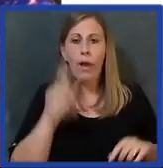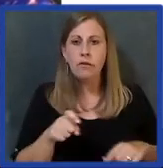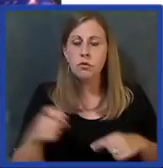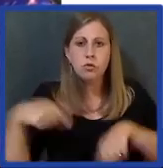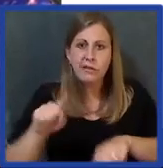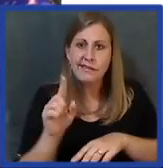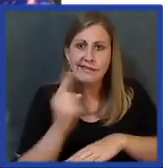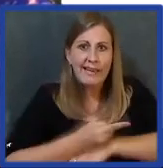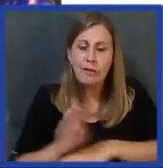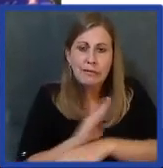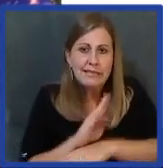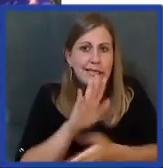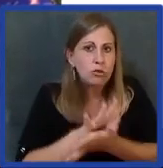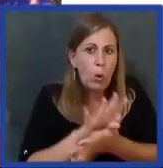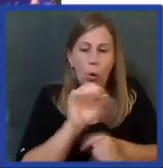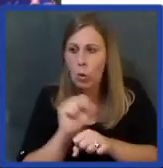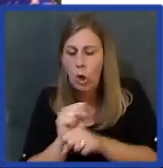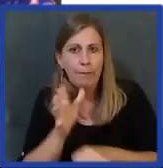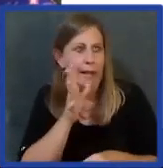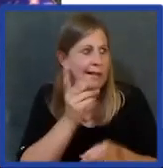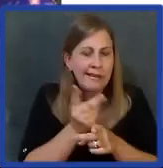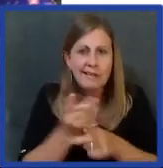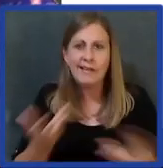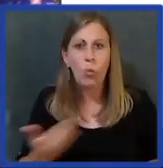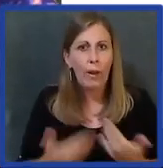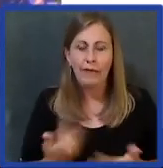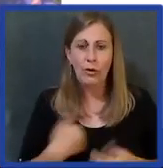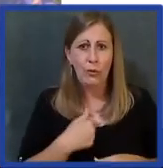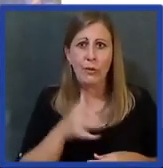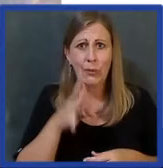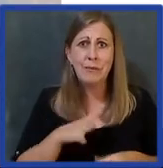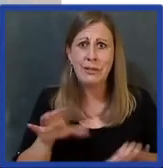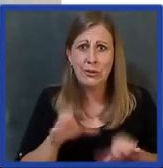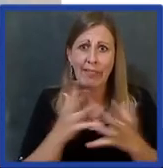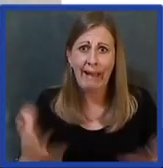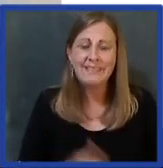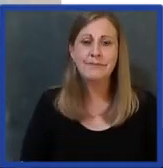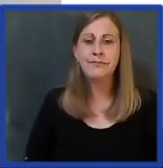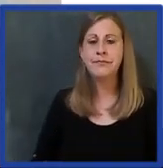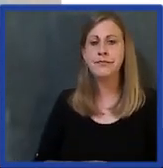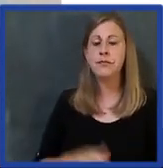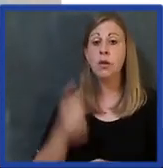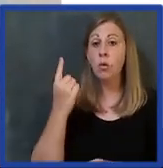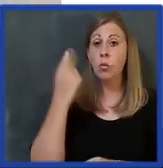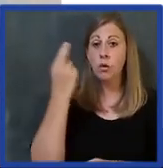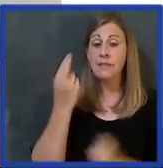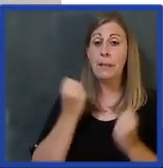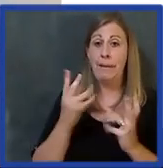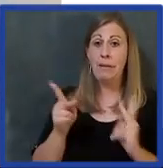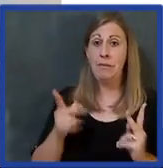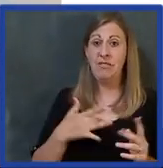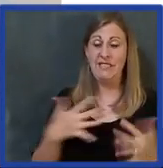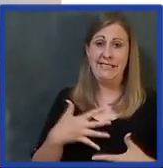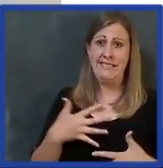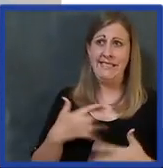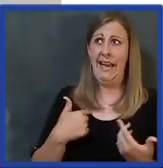work or just being a mom, all the different things that us women do. I think that one of the reasons that so many people are afraid